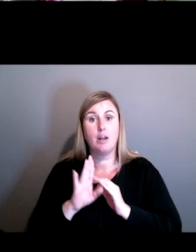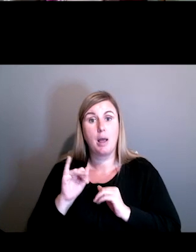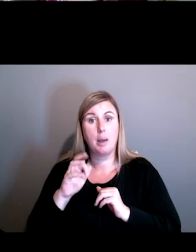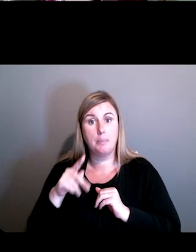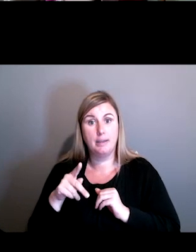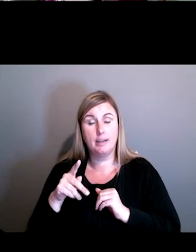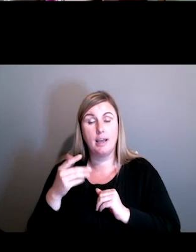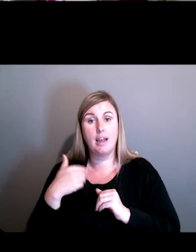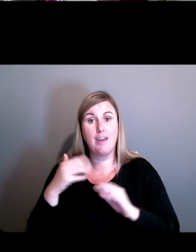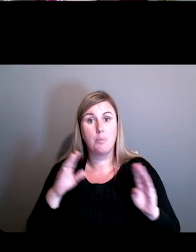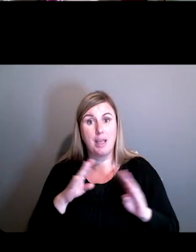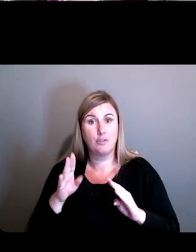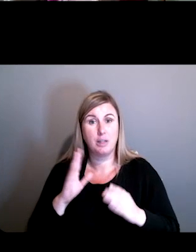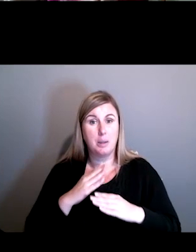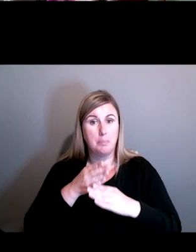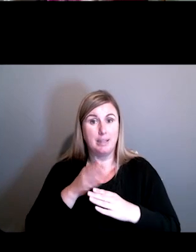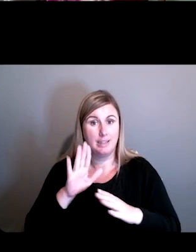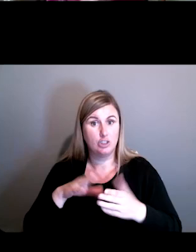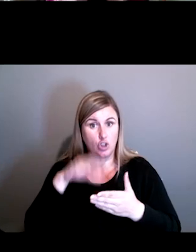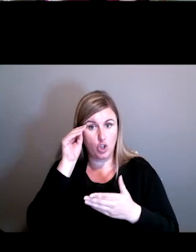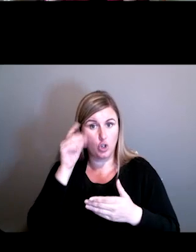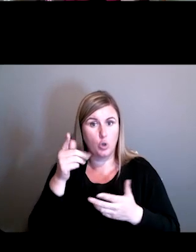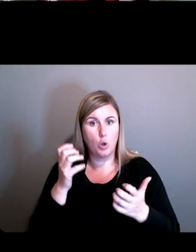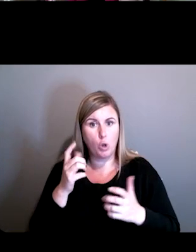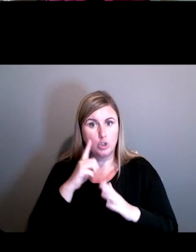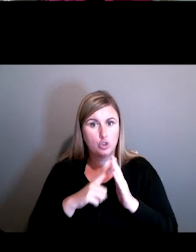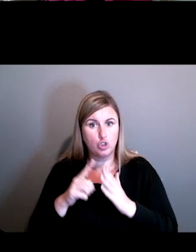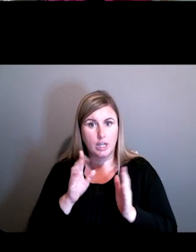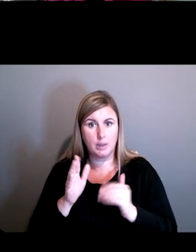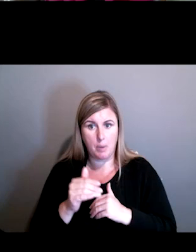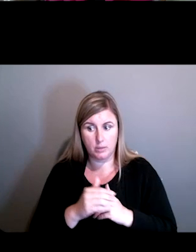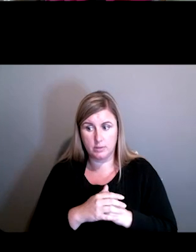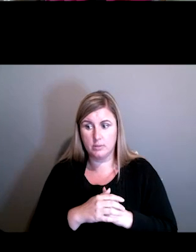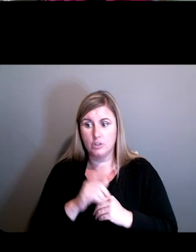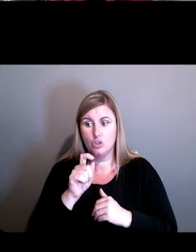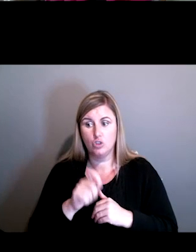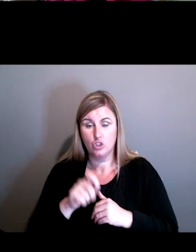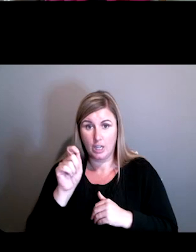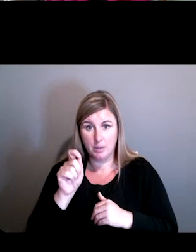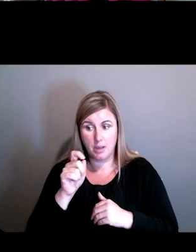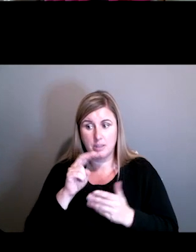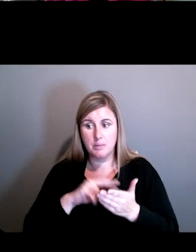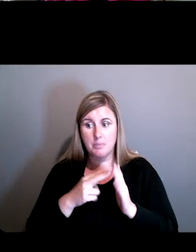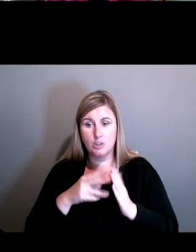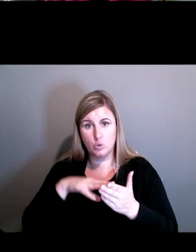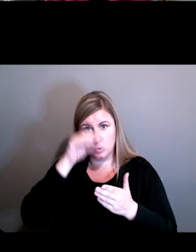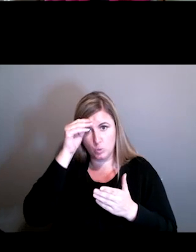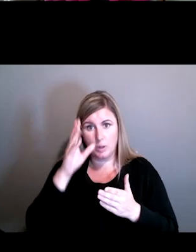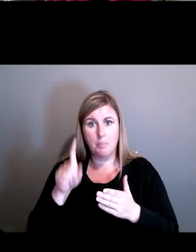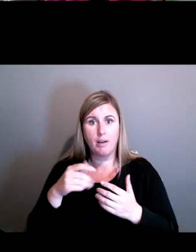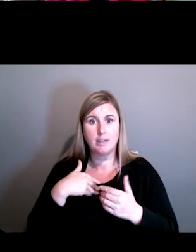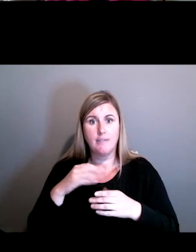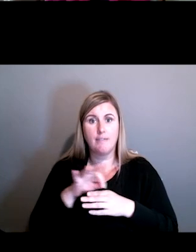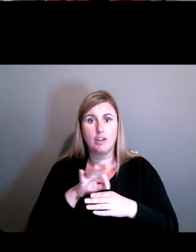his learning, you are going to check the box. Checking this box means that the student must have a functional behavior assessment and a